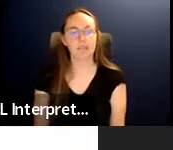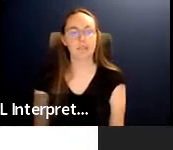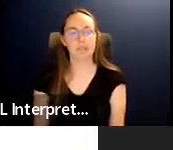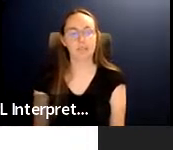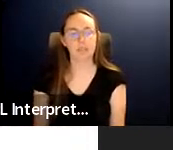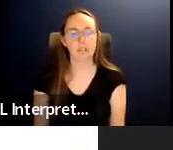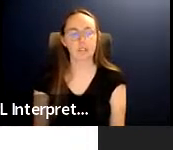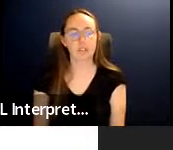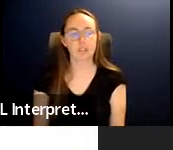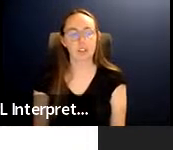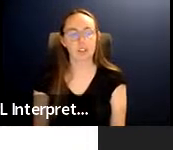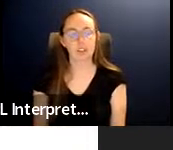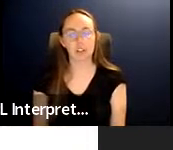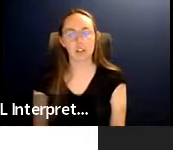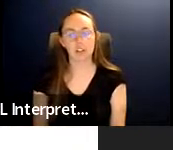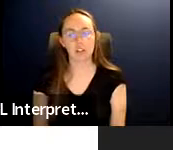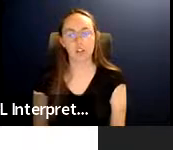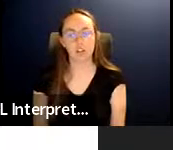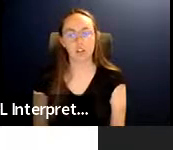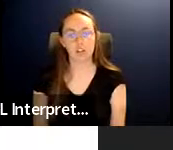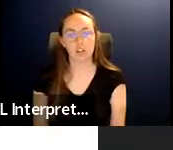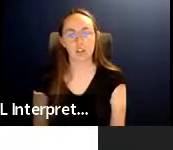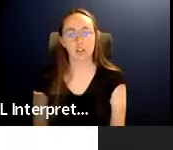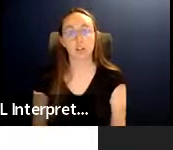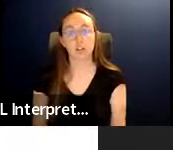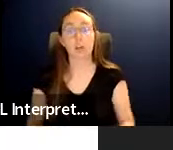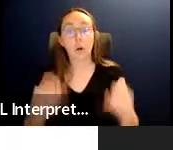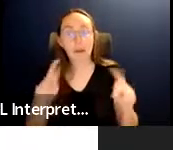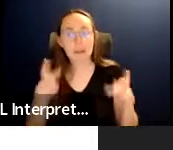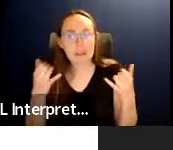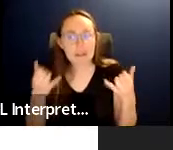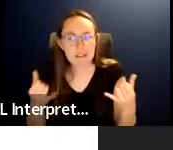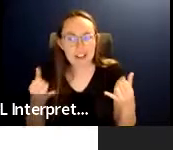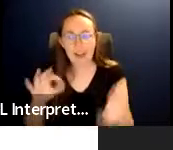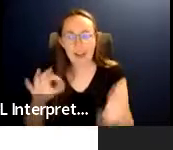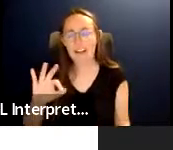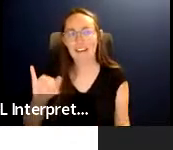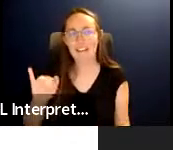All right, I'm going to have you make a fidget item next.